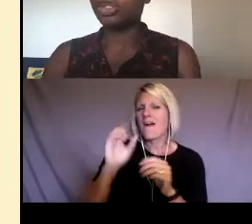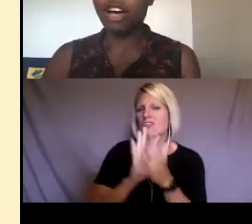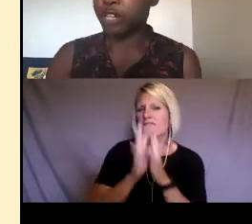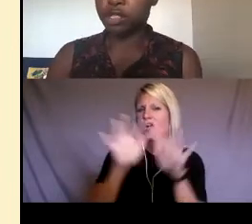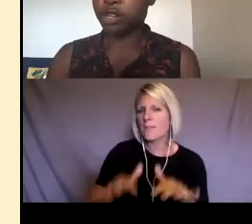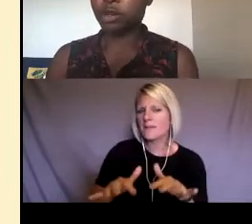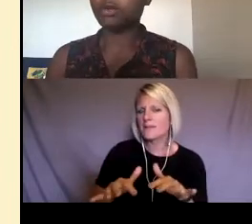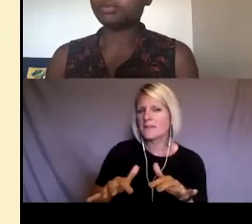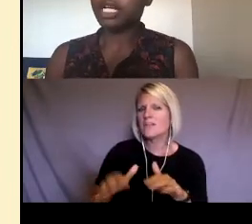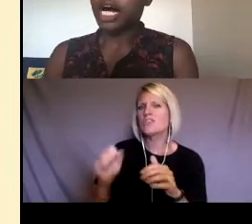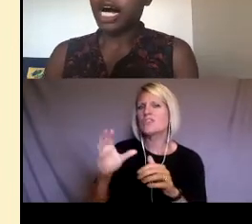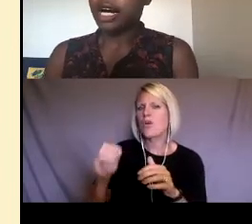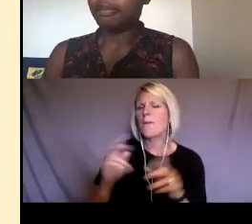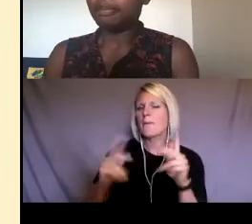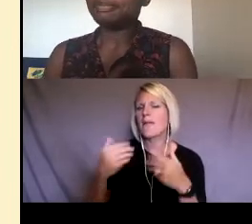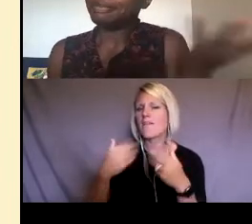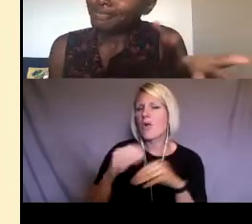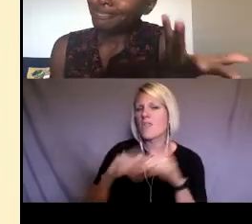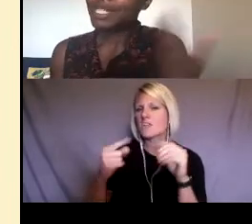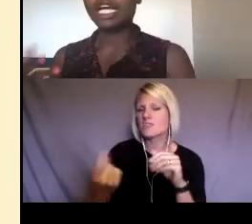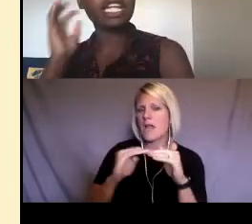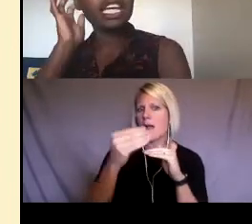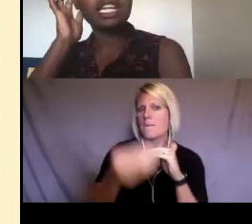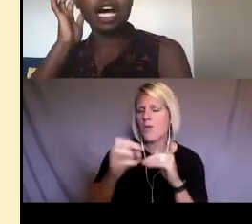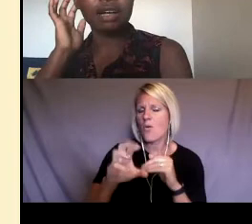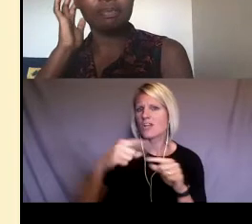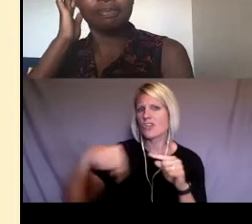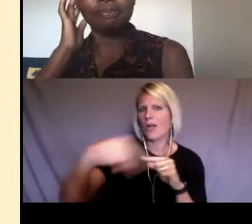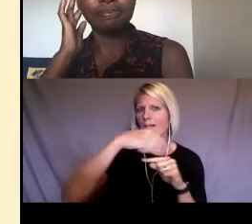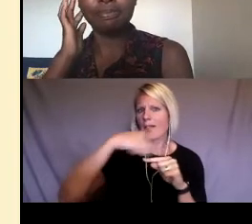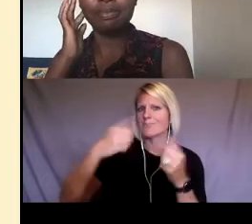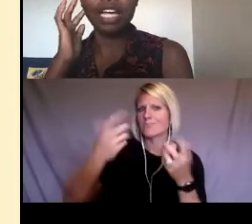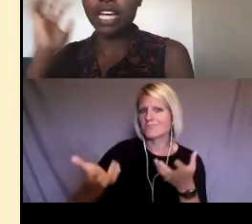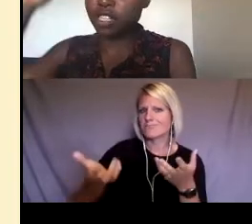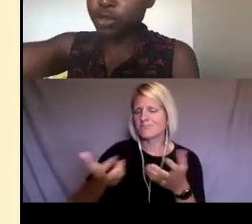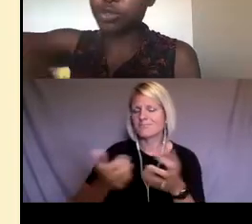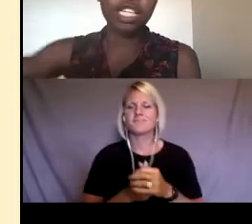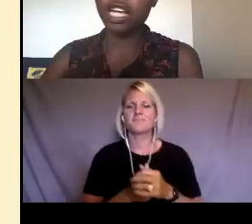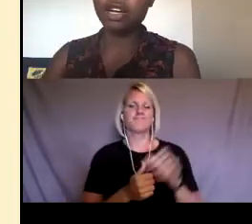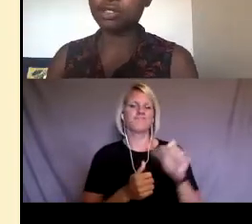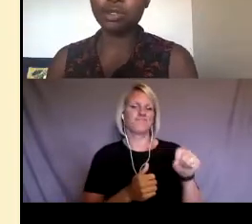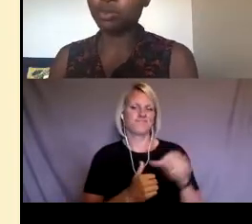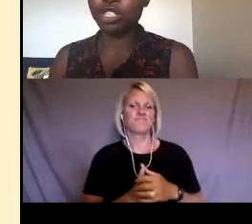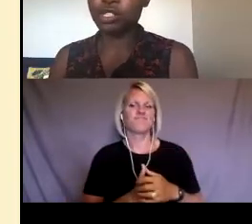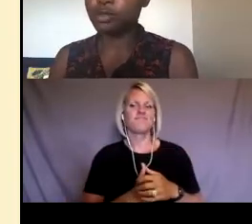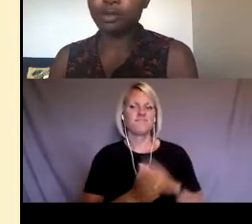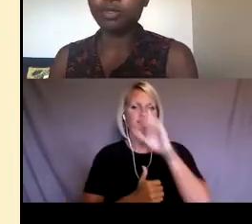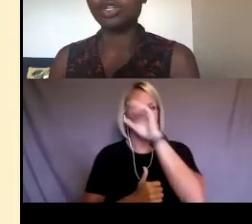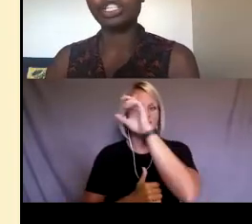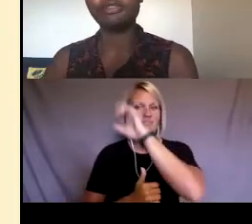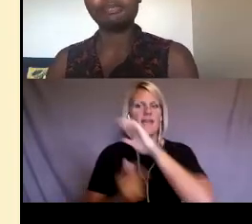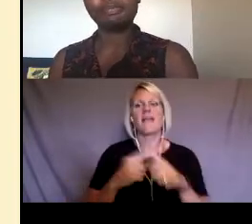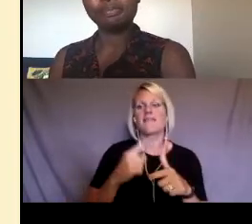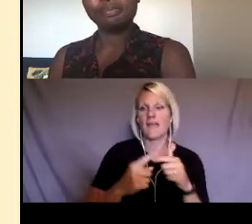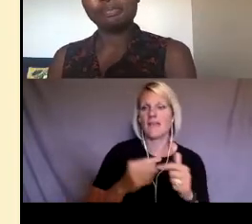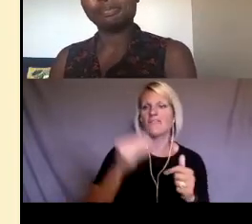or a traffic circle. Yes. And then I mean, yeah. it has to go through city council, which is